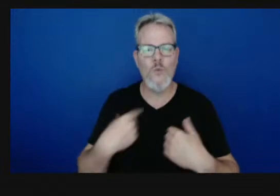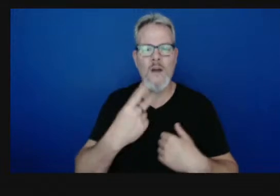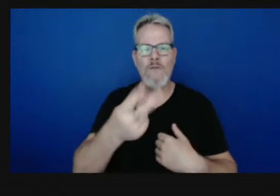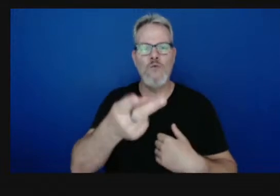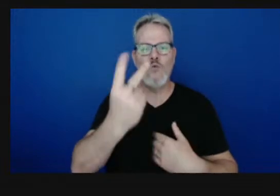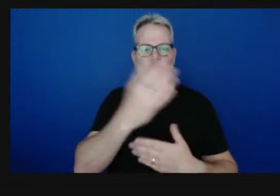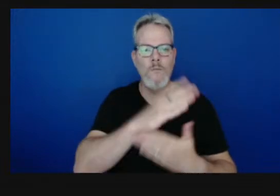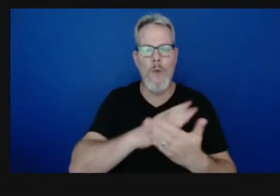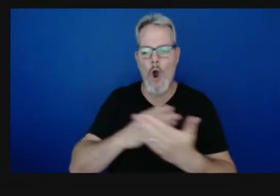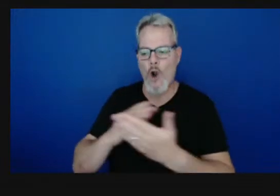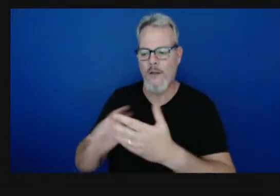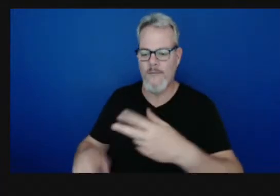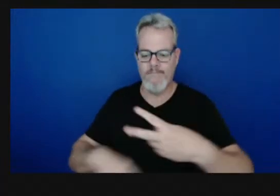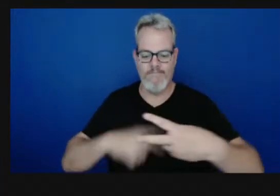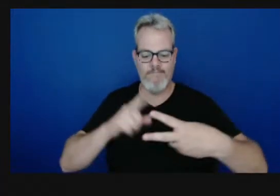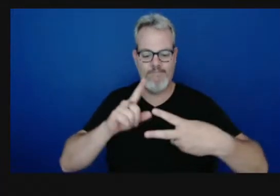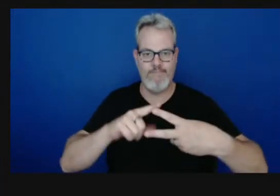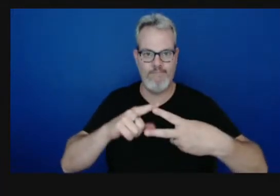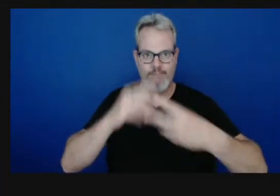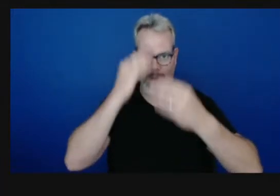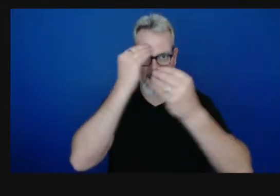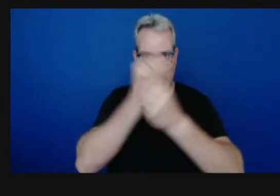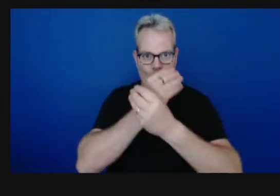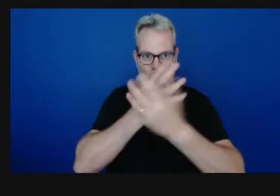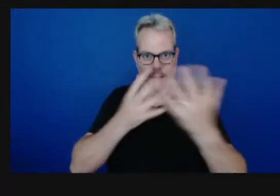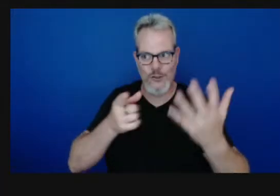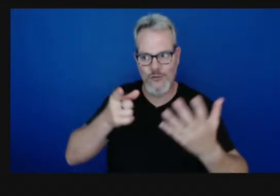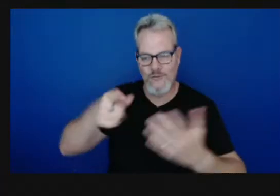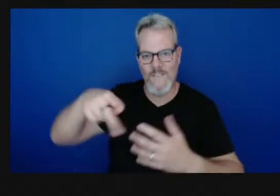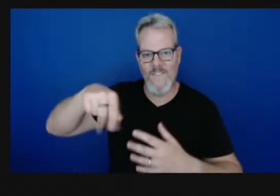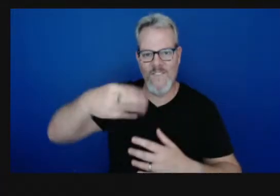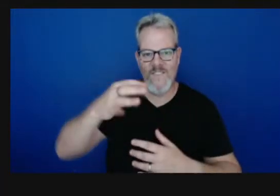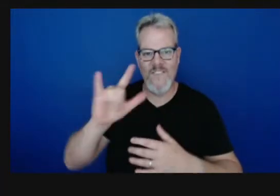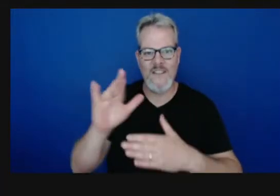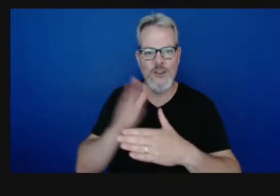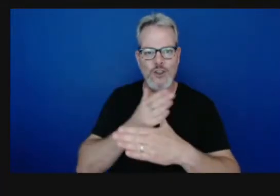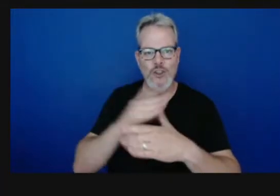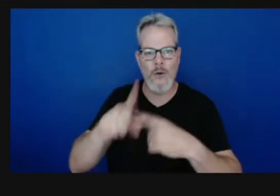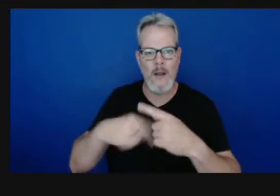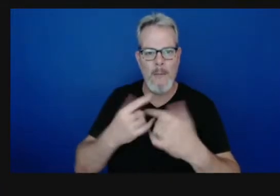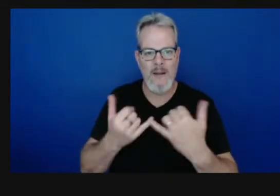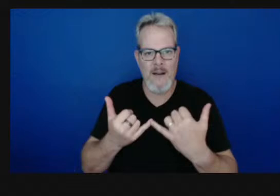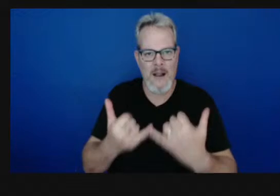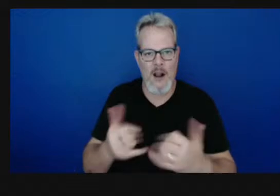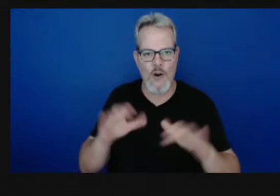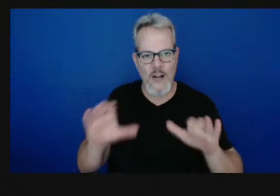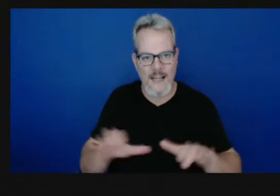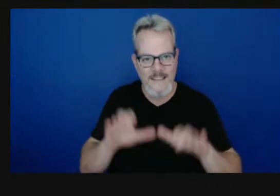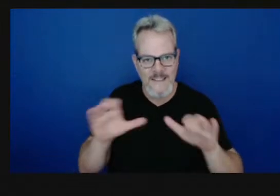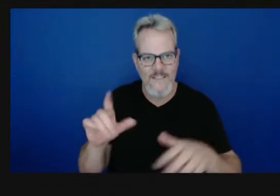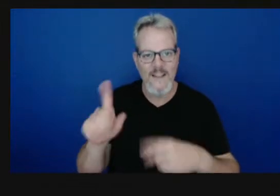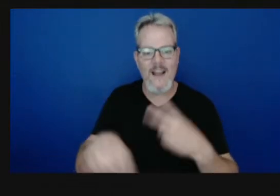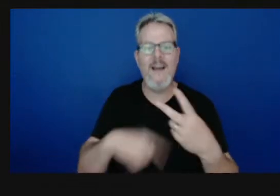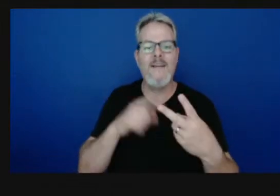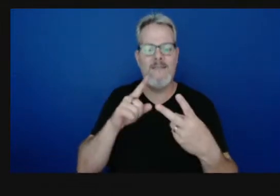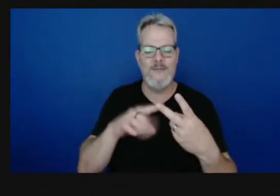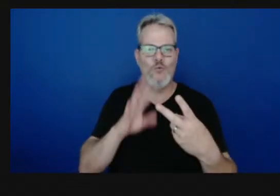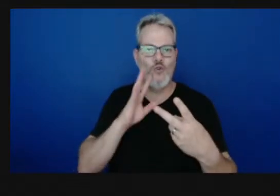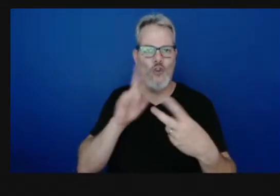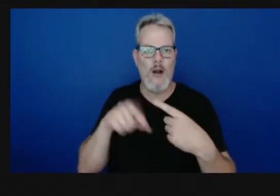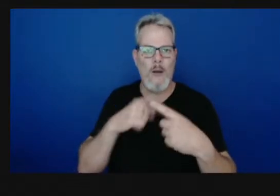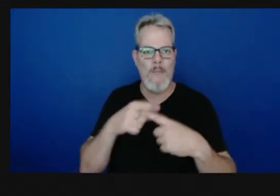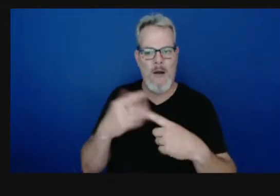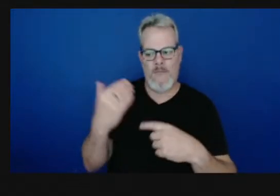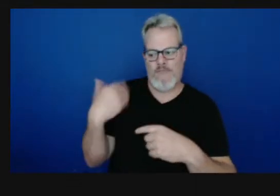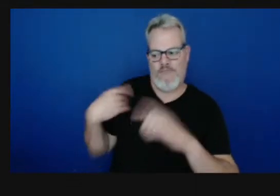the information that Phil's sharing about the current activity first, and then we'll go back and look at Dawn stock and any questions about that.